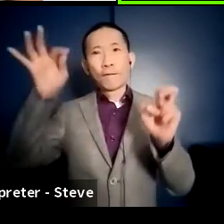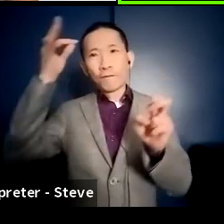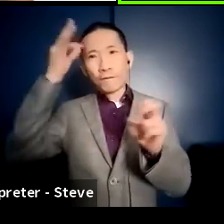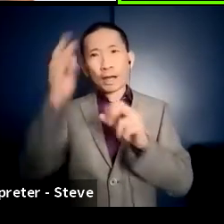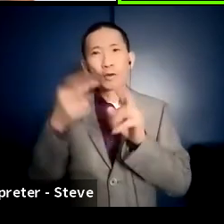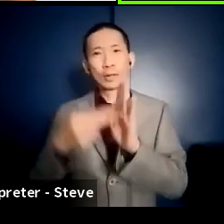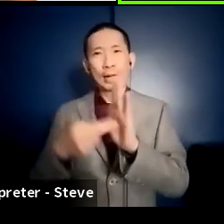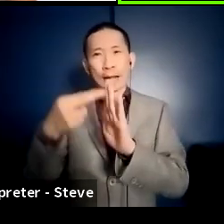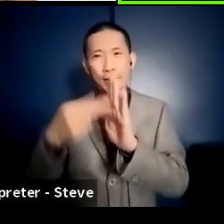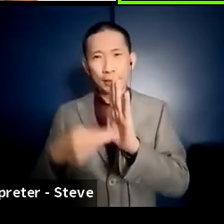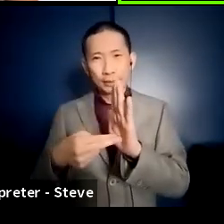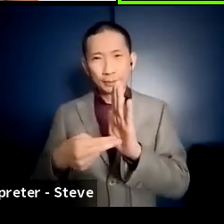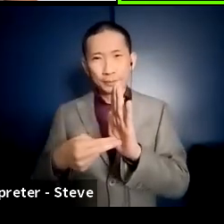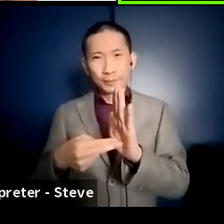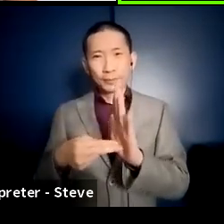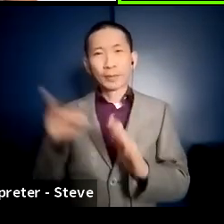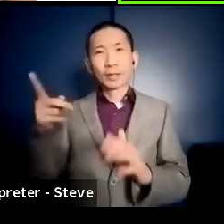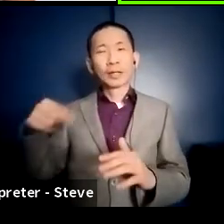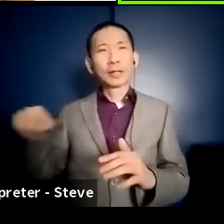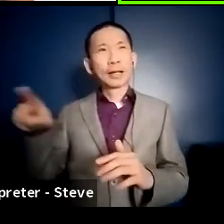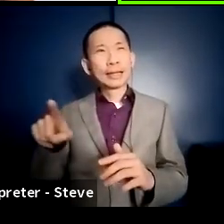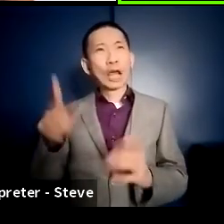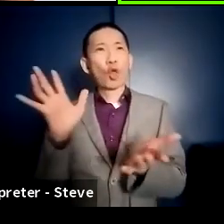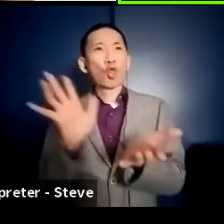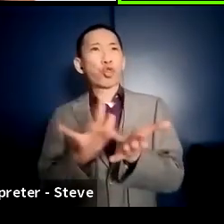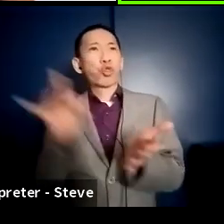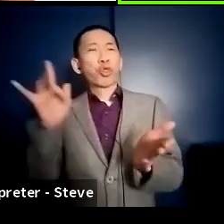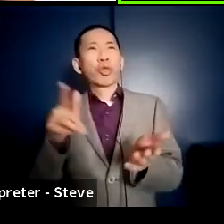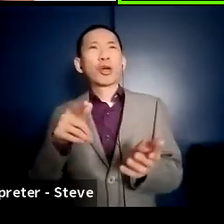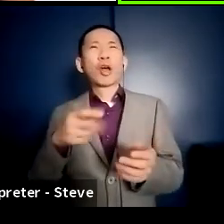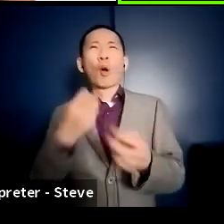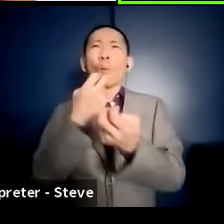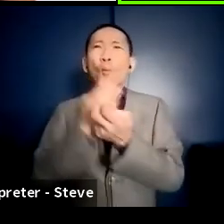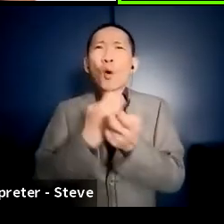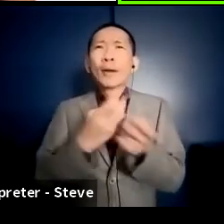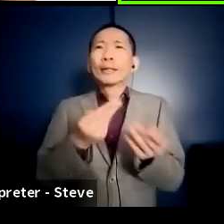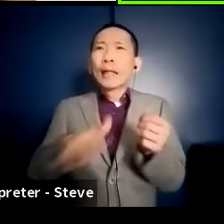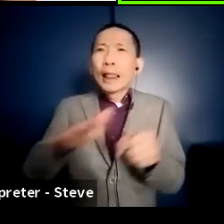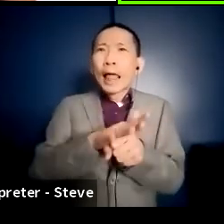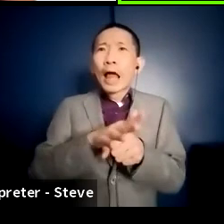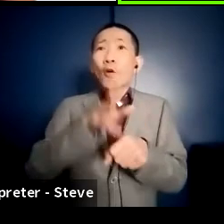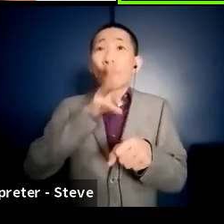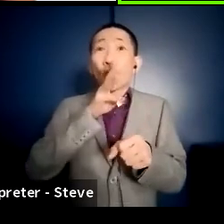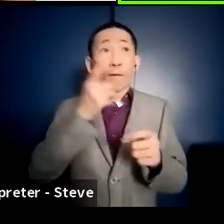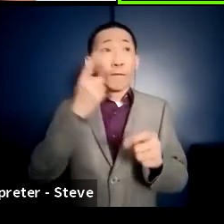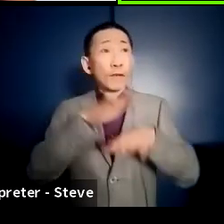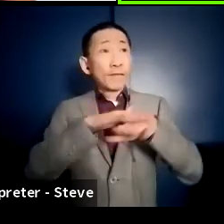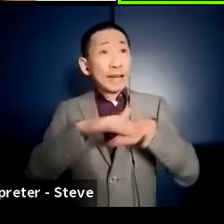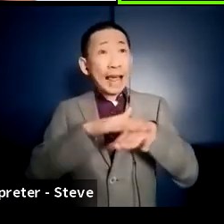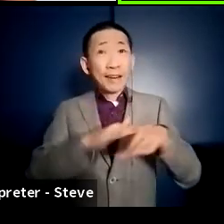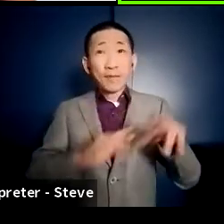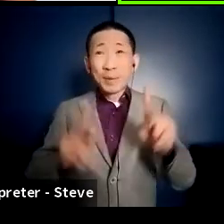guidelines. And so they are purposefully poisoning the land and the water of Native people who just got some of their